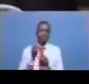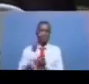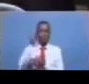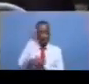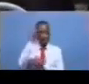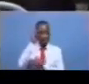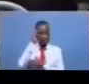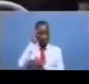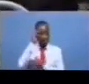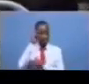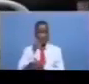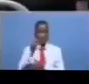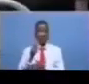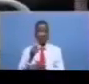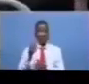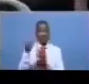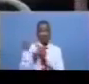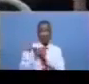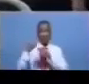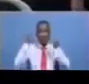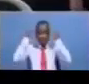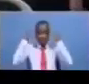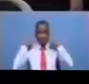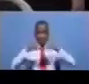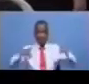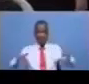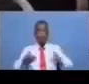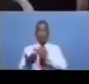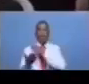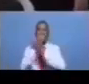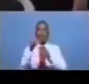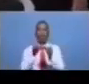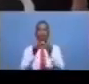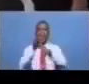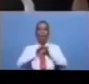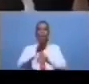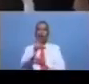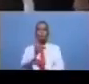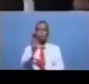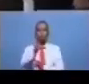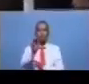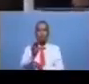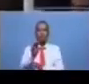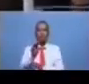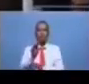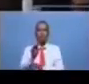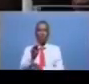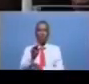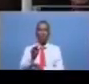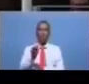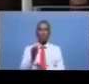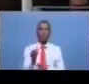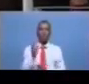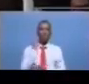certain indication had been given to him by the bench that we should come back on Monday. Because whether or not you withdraw that voluntarily